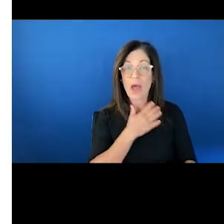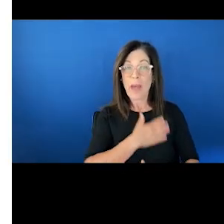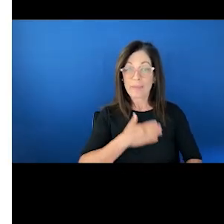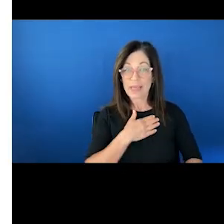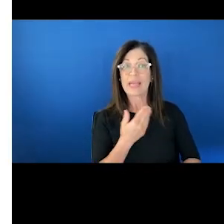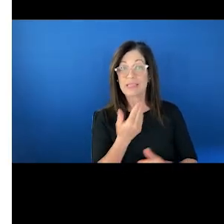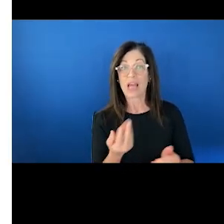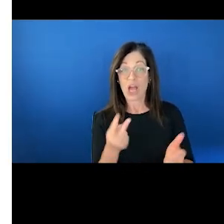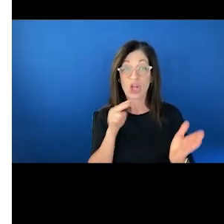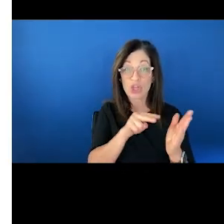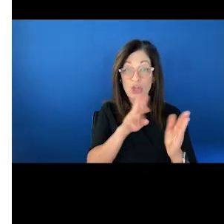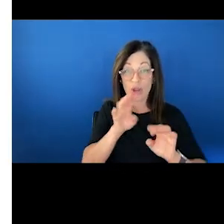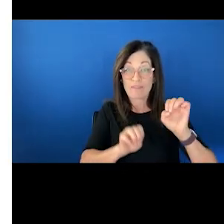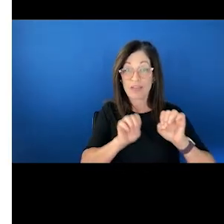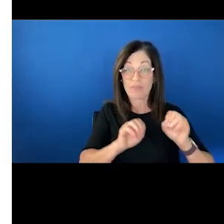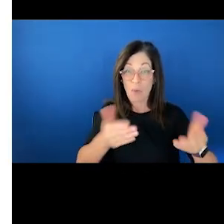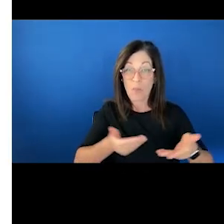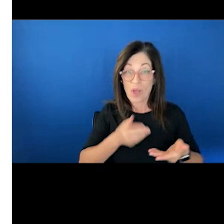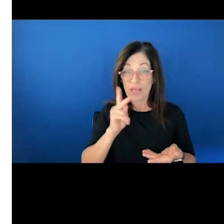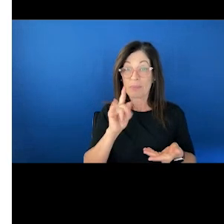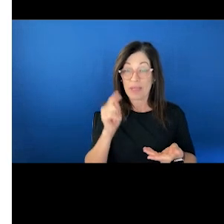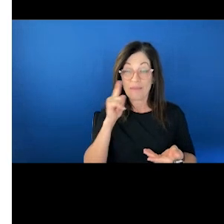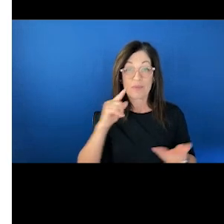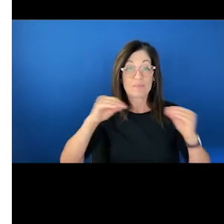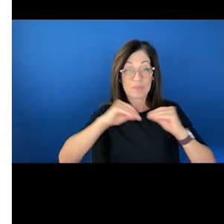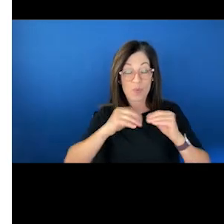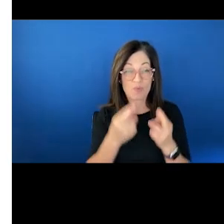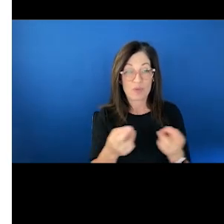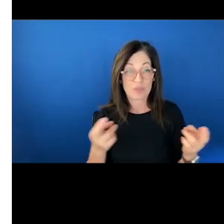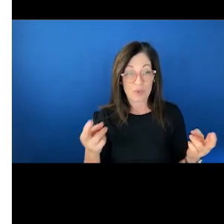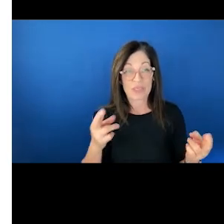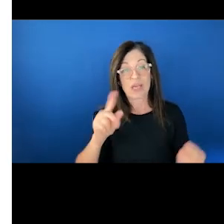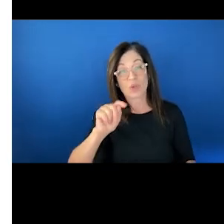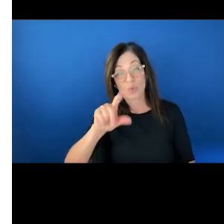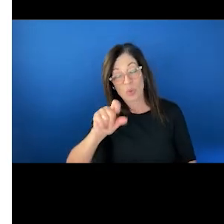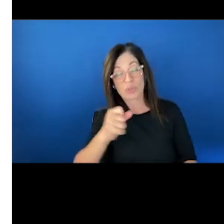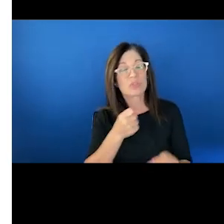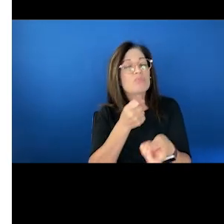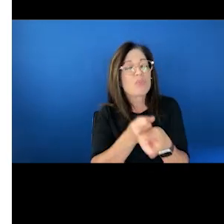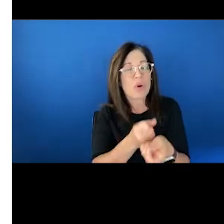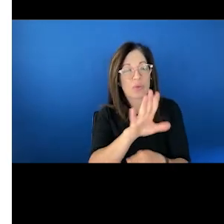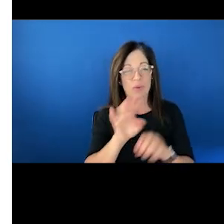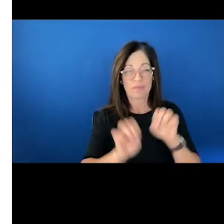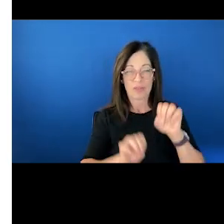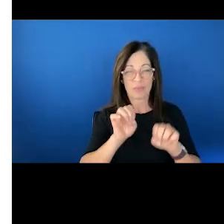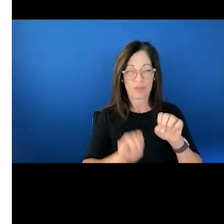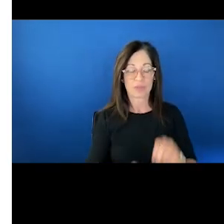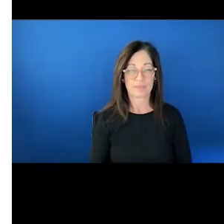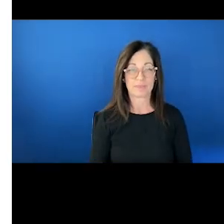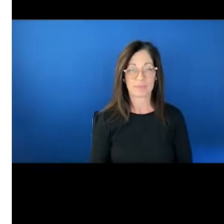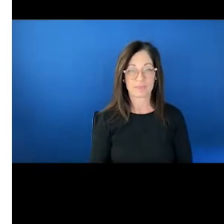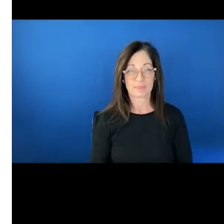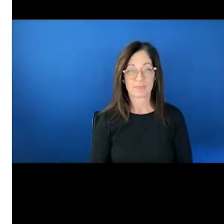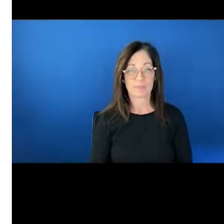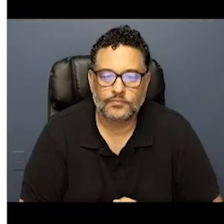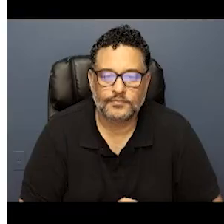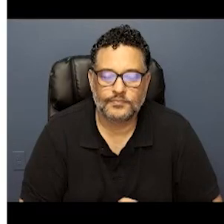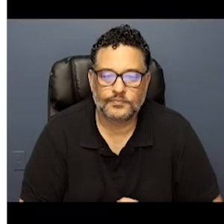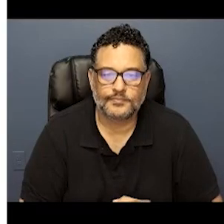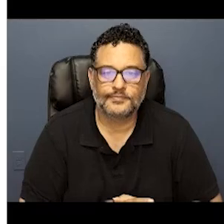Also, please revisit the Evaluation Welcome Kit for additional resources and tools to support your evaluation.